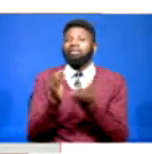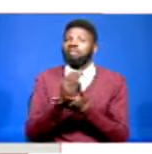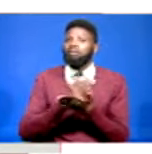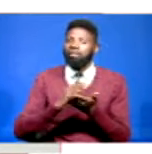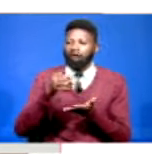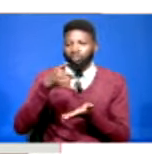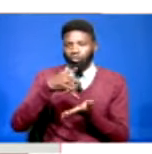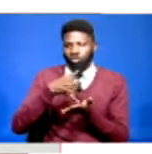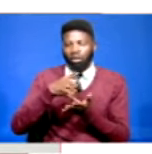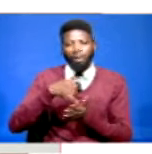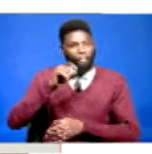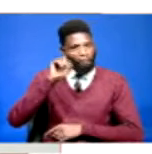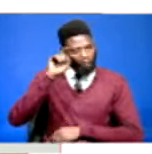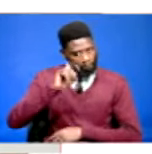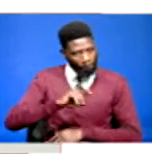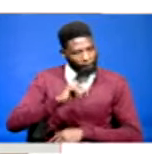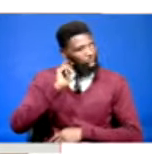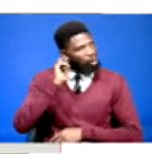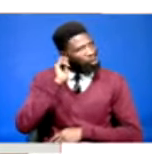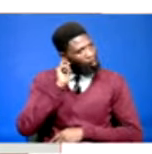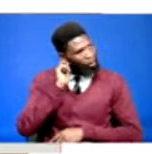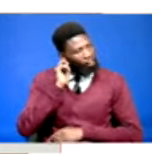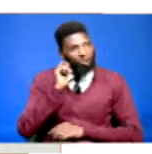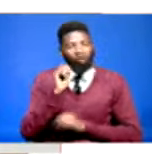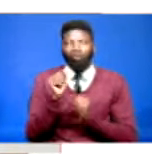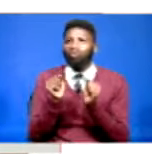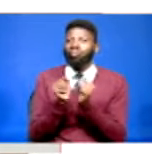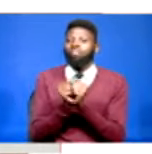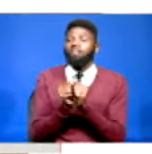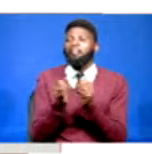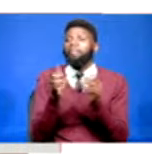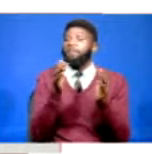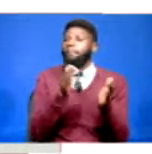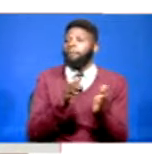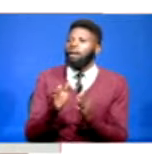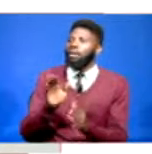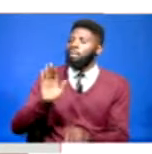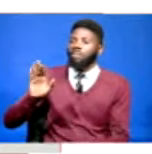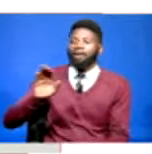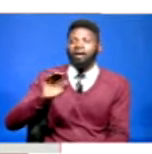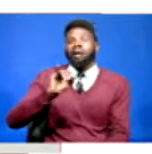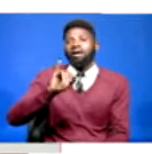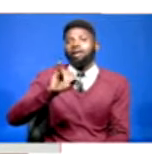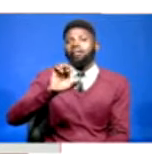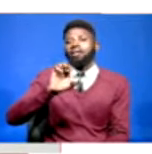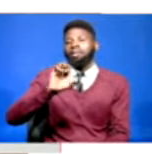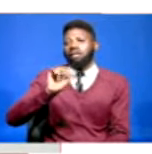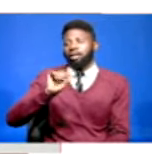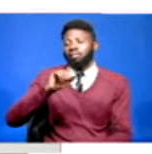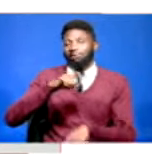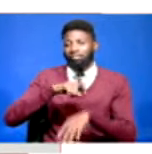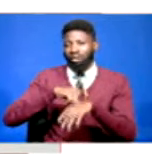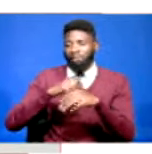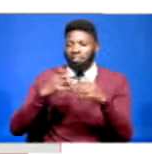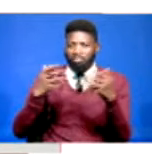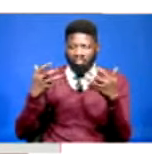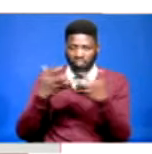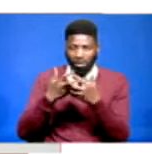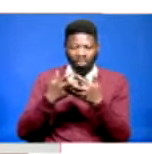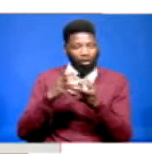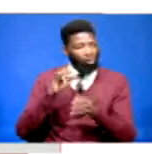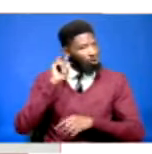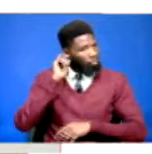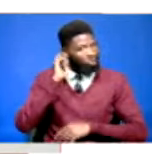compliance with the measures put in by IEA, so that when you comply with them, then when you have the